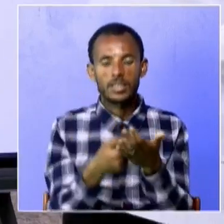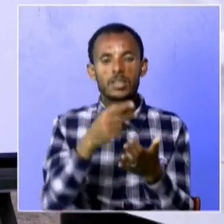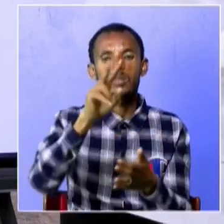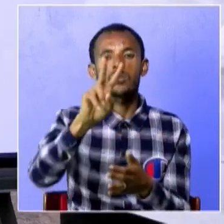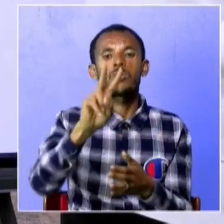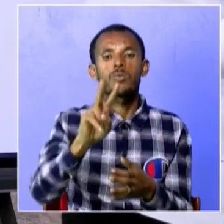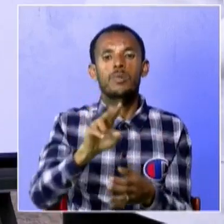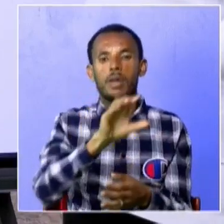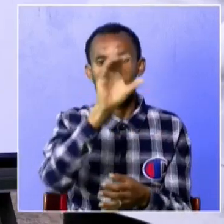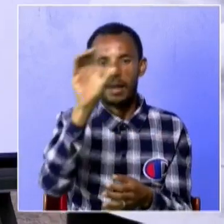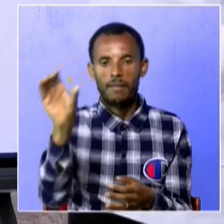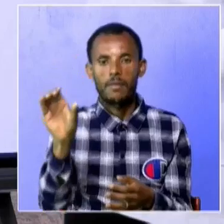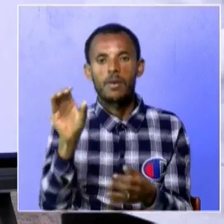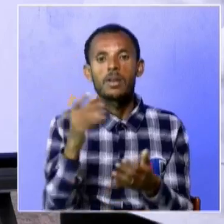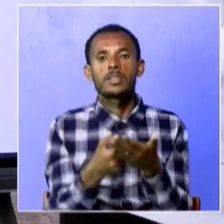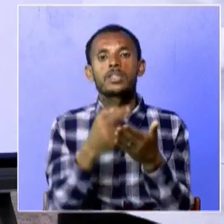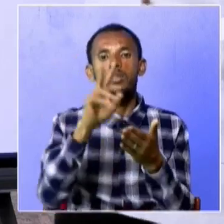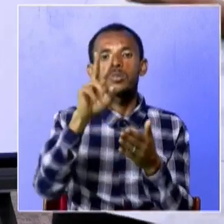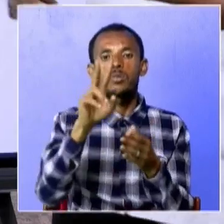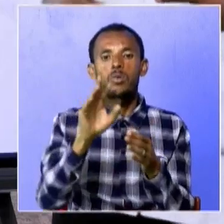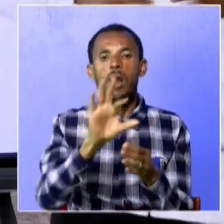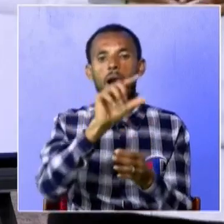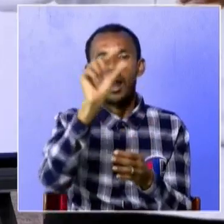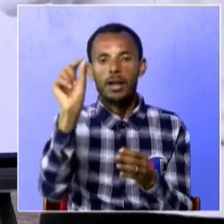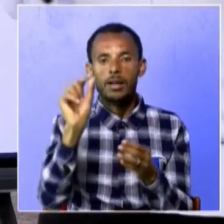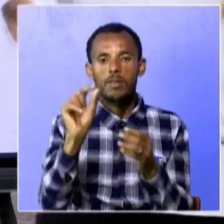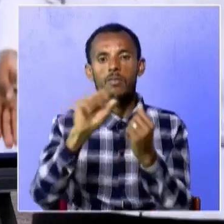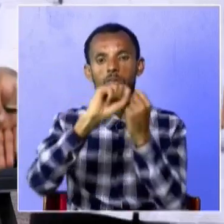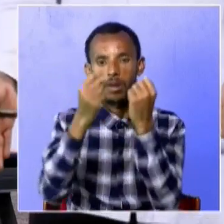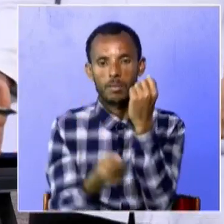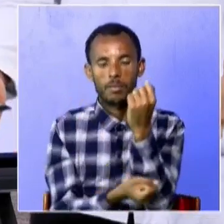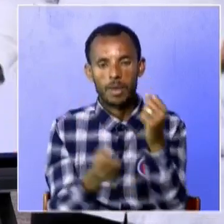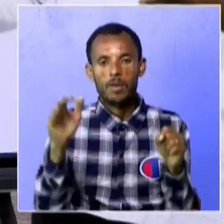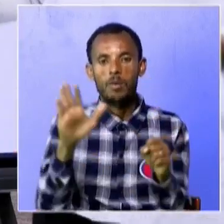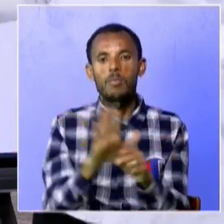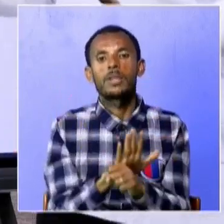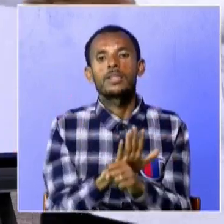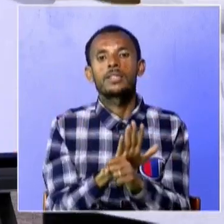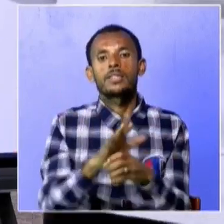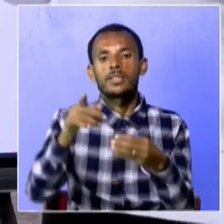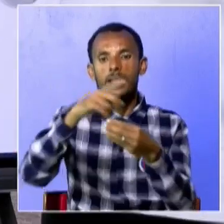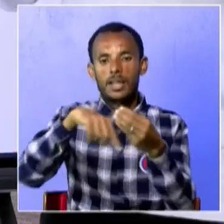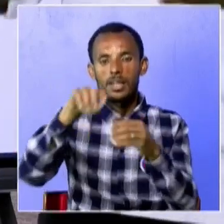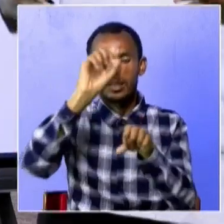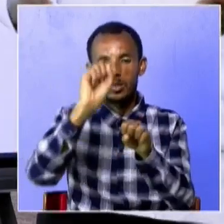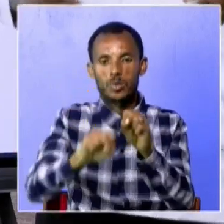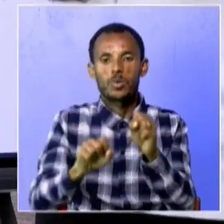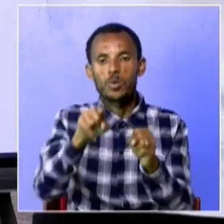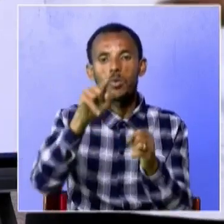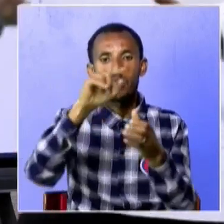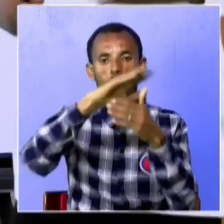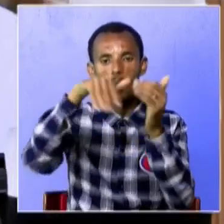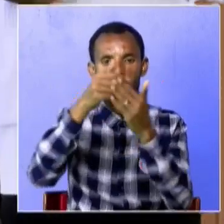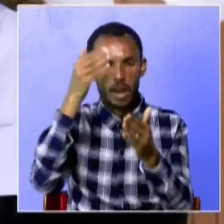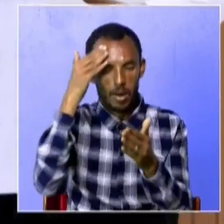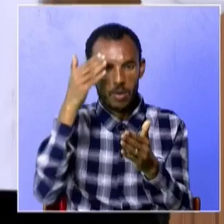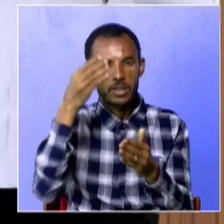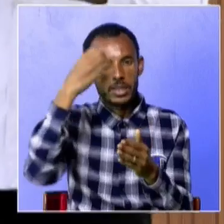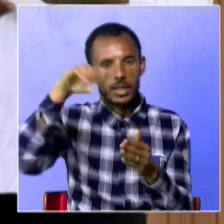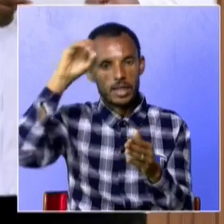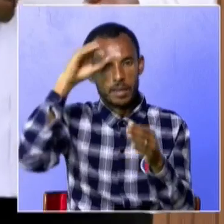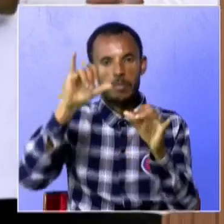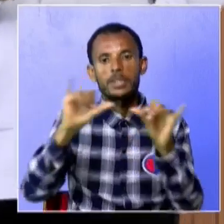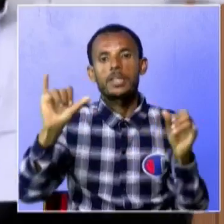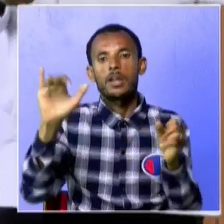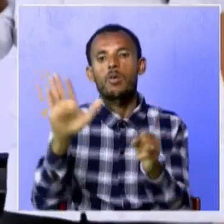2 curves or these 2 arcs forms a complete circle. So you all know that the degree measure of a